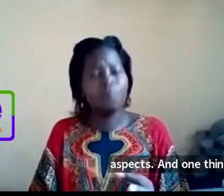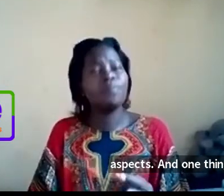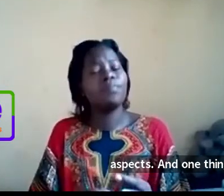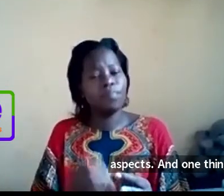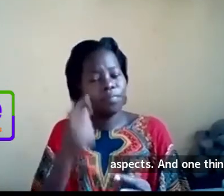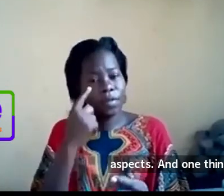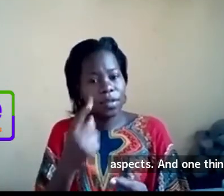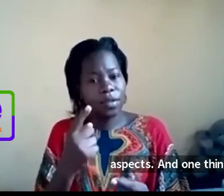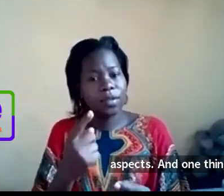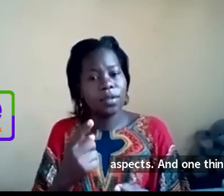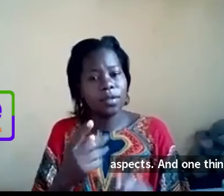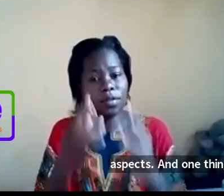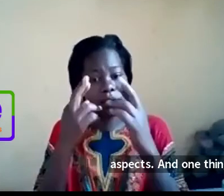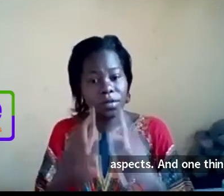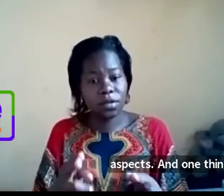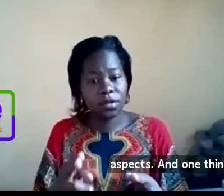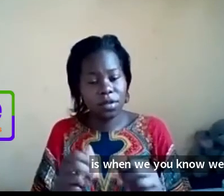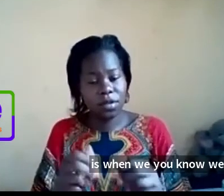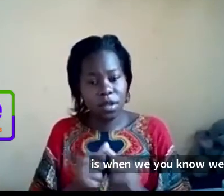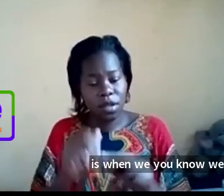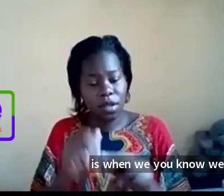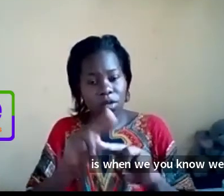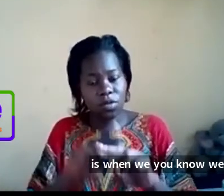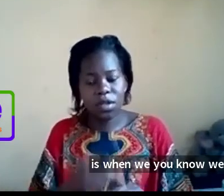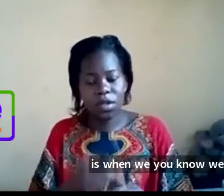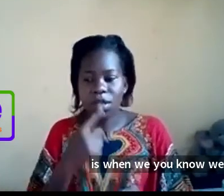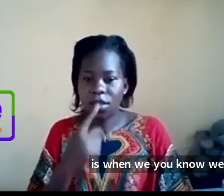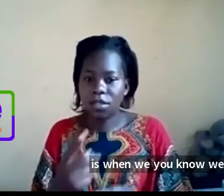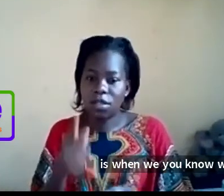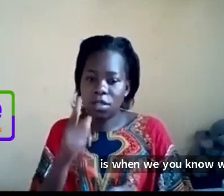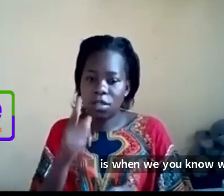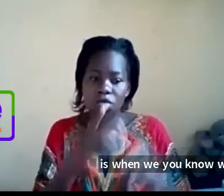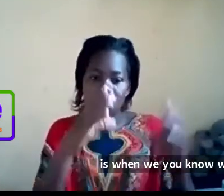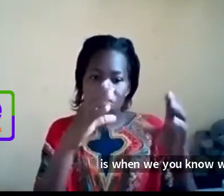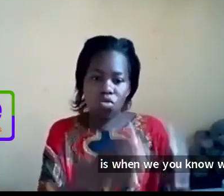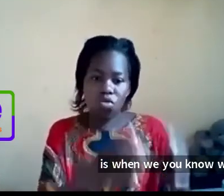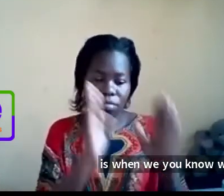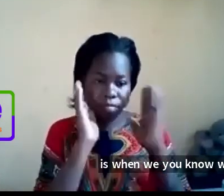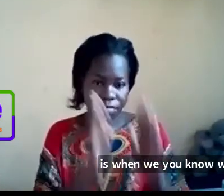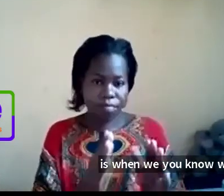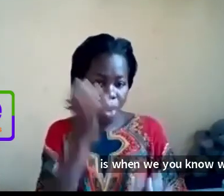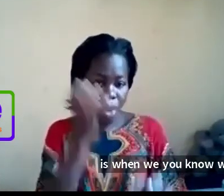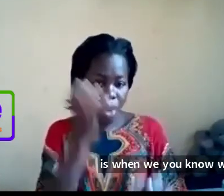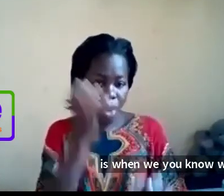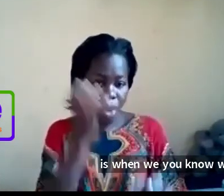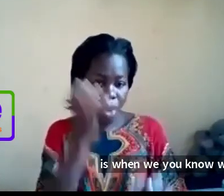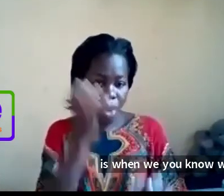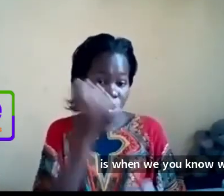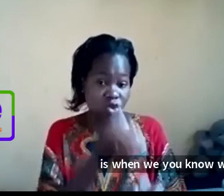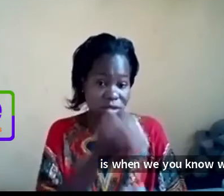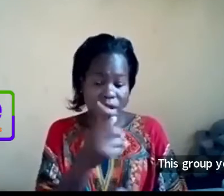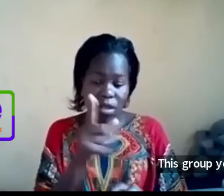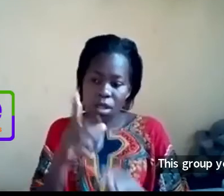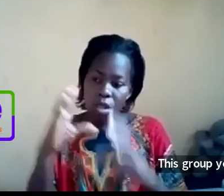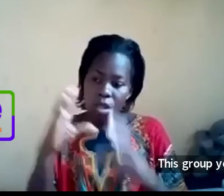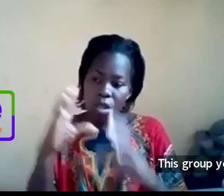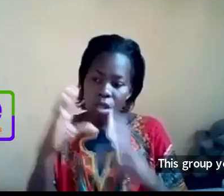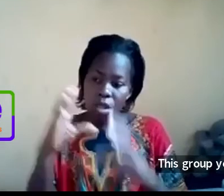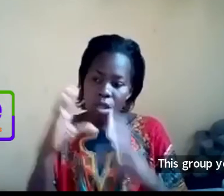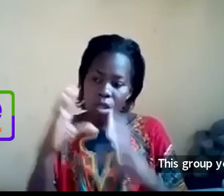together and told them, okay, this group, you're focusing on stones. This group, for you guys, are interested in the